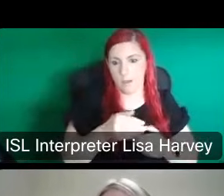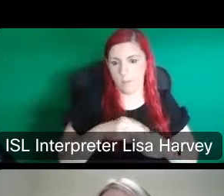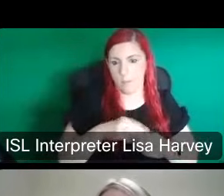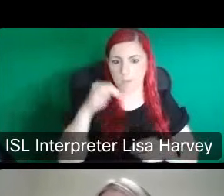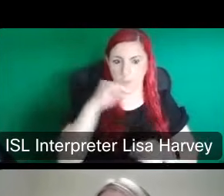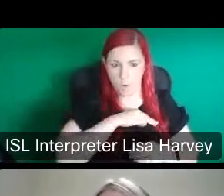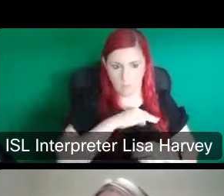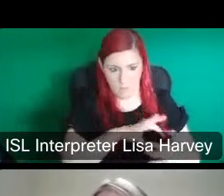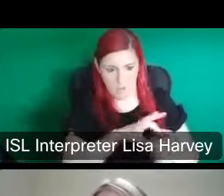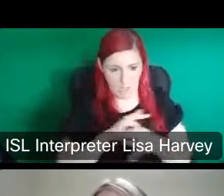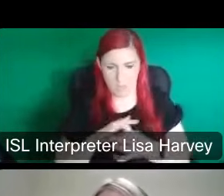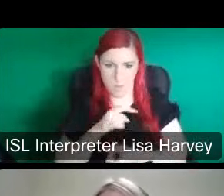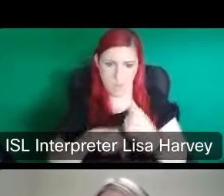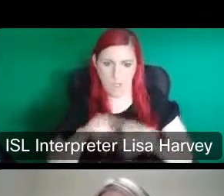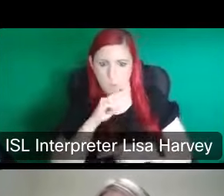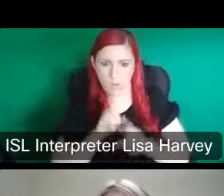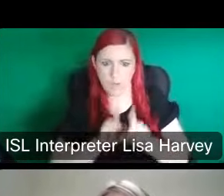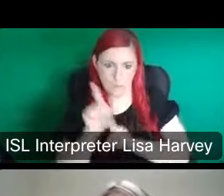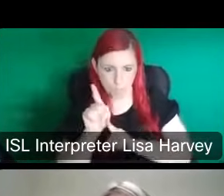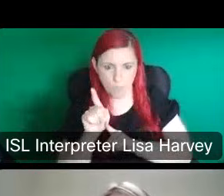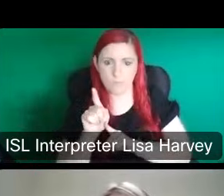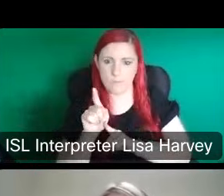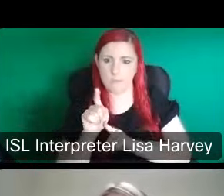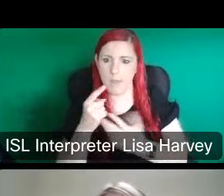be absorbed within the revised policy.